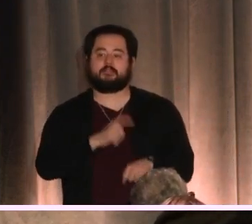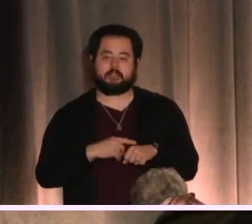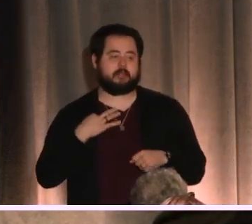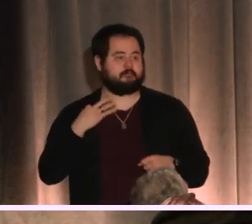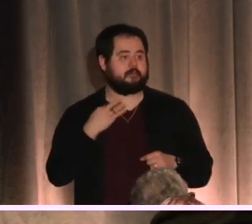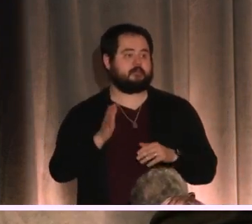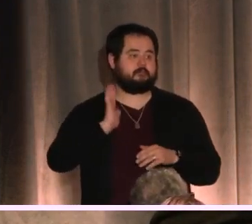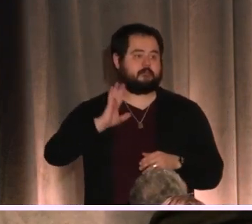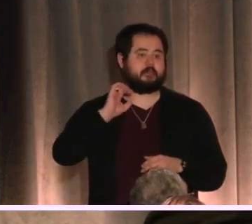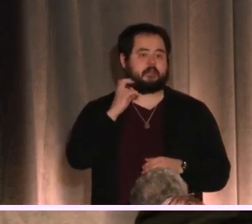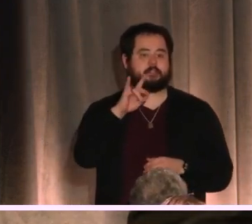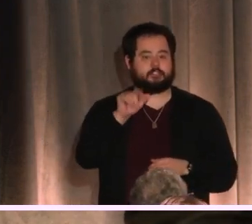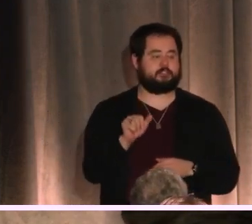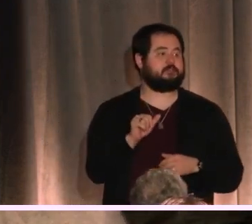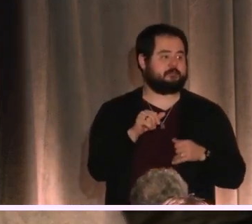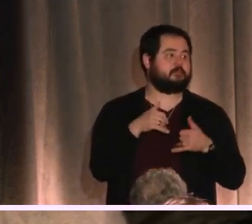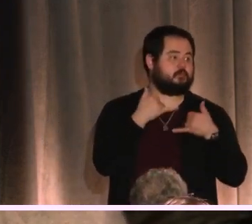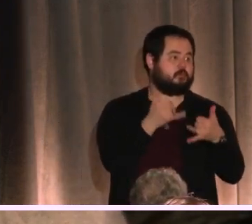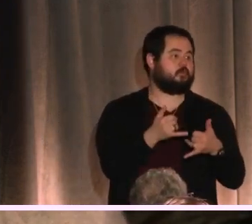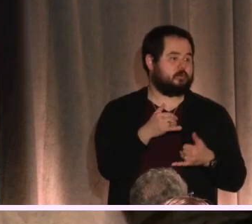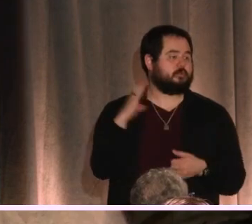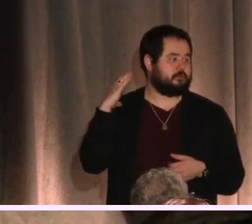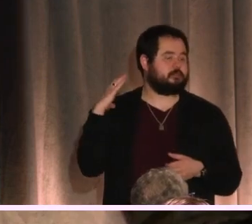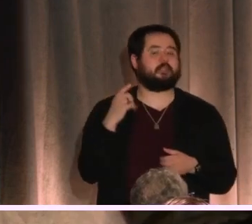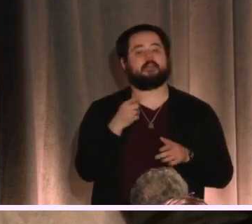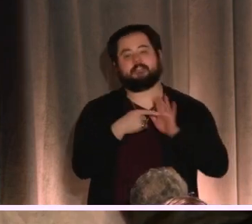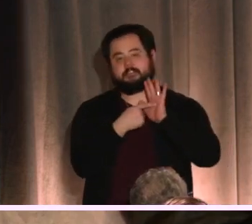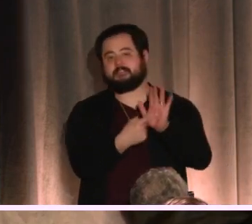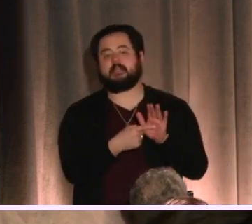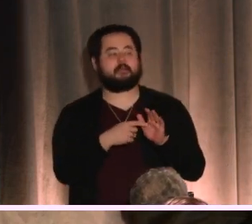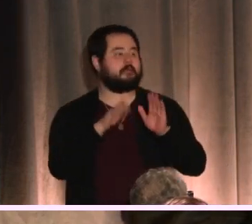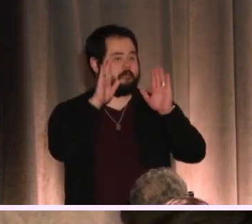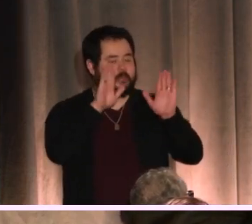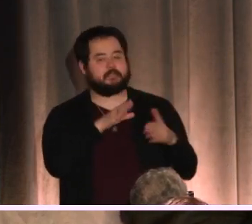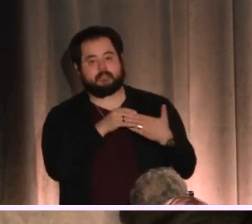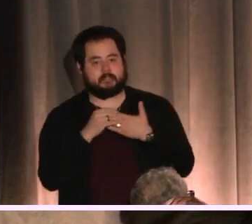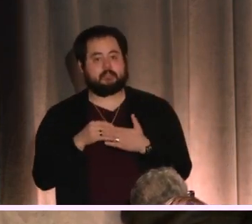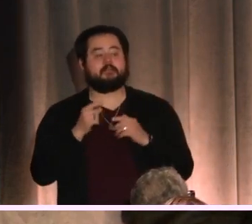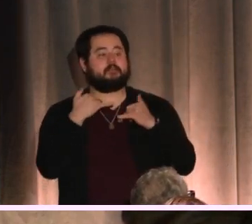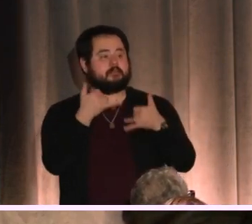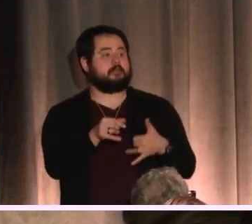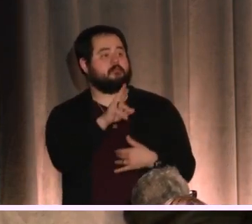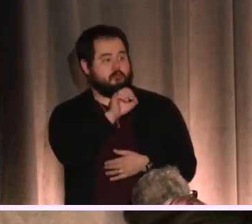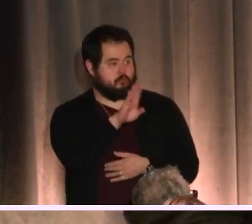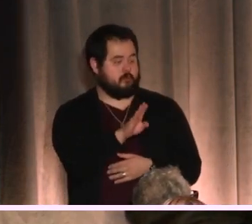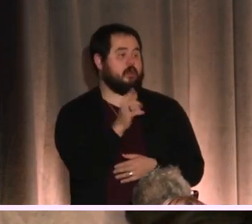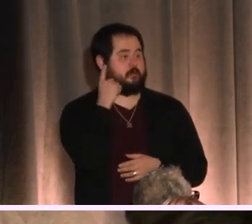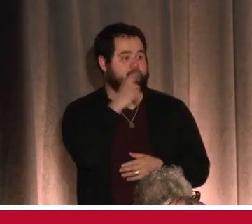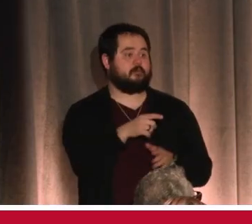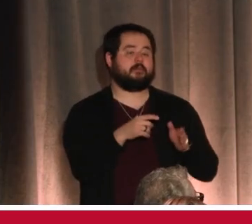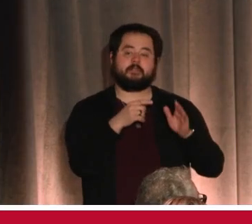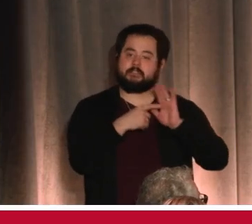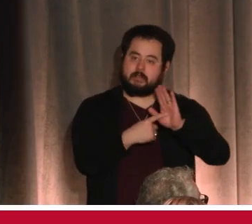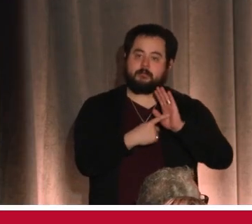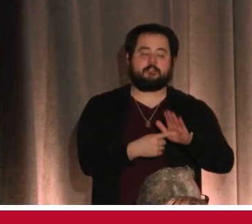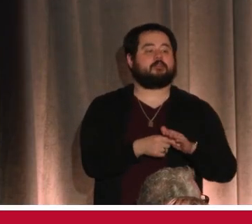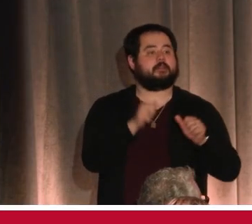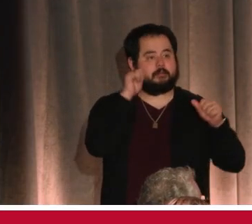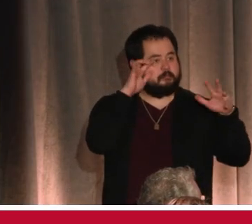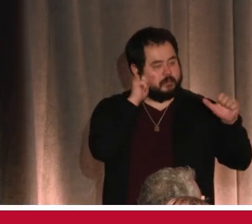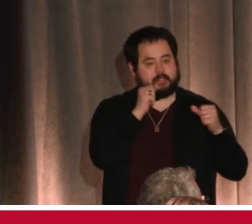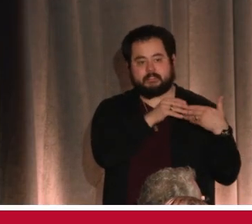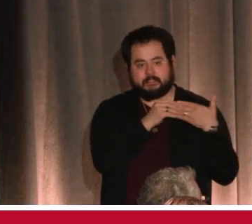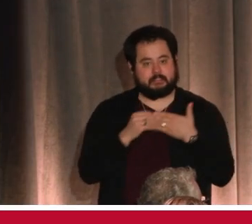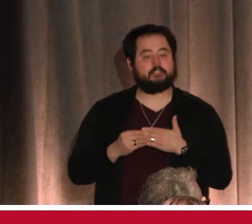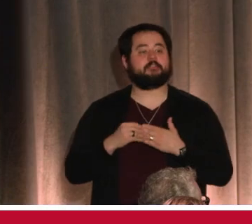who exemplified outstanding leadership. We present the award to Rob Unkovic for demonstrating outstanding vision, volunteer leadership, and generosity